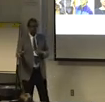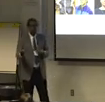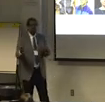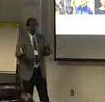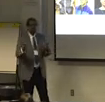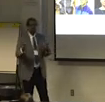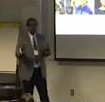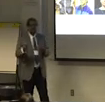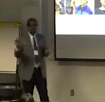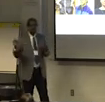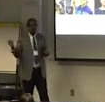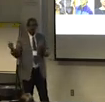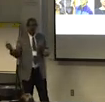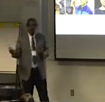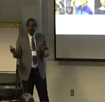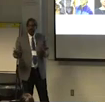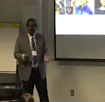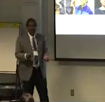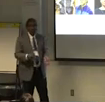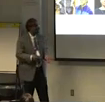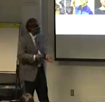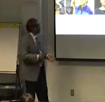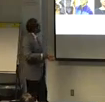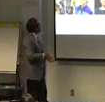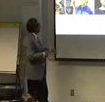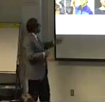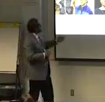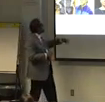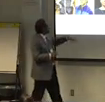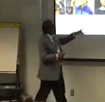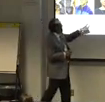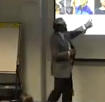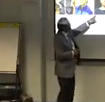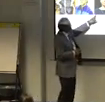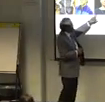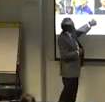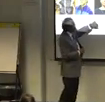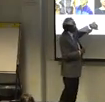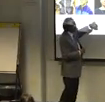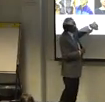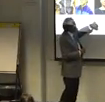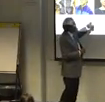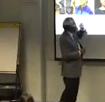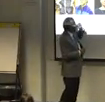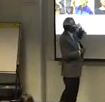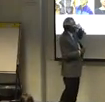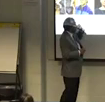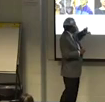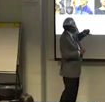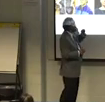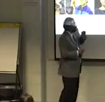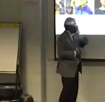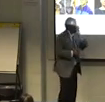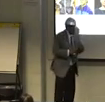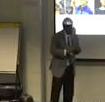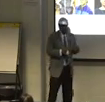his hike to ask about whether there were any polar bear sightings. Leah delivered her talk in ASL